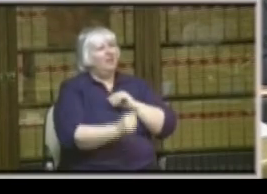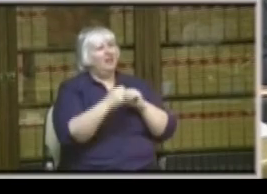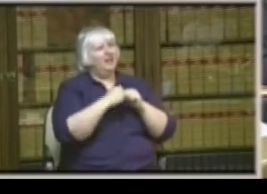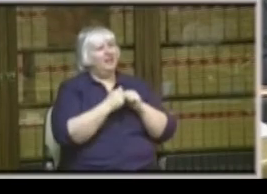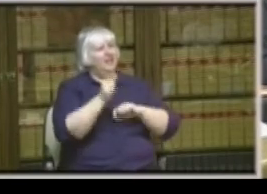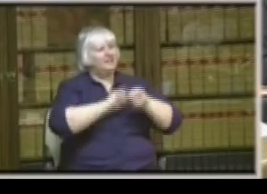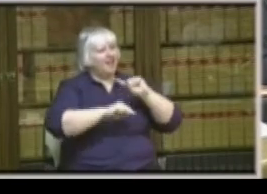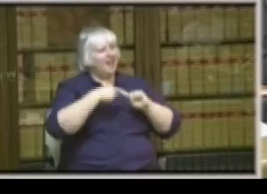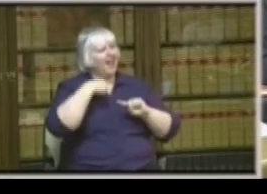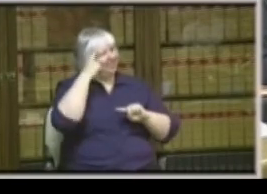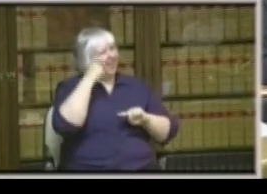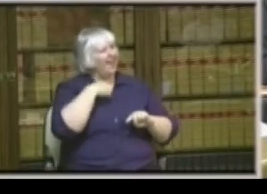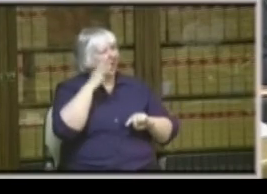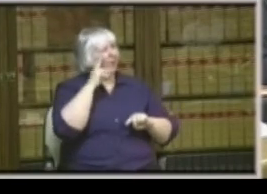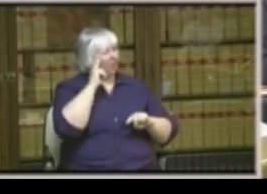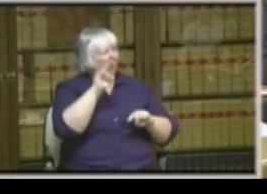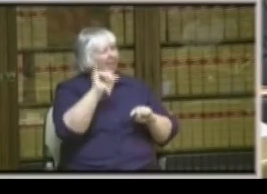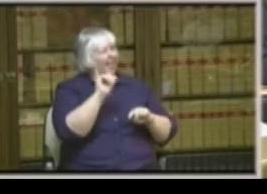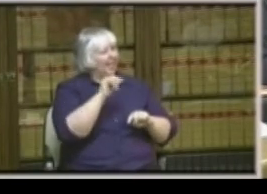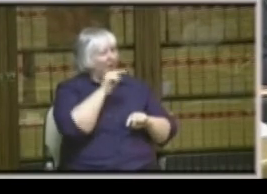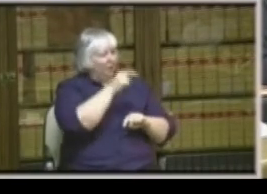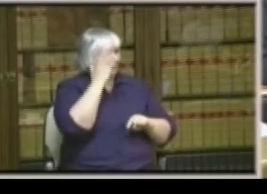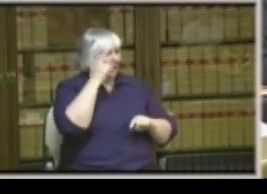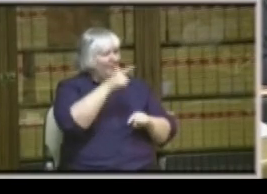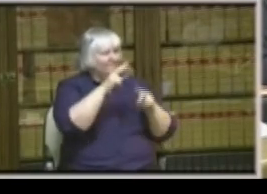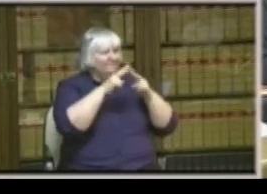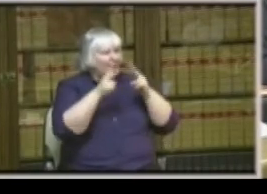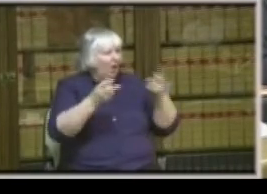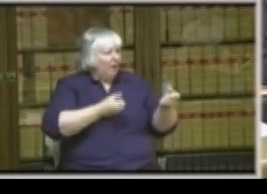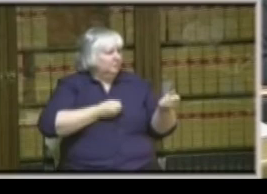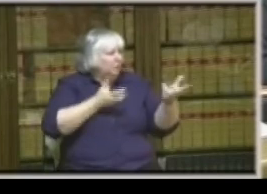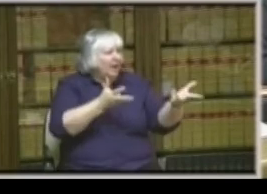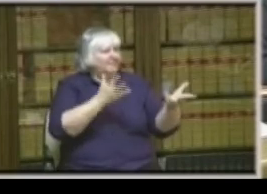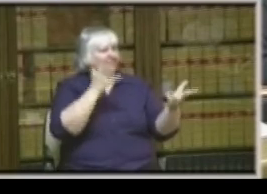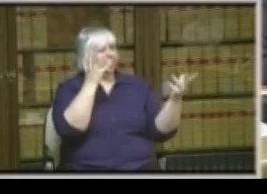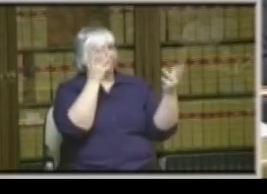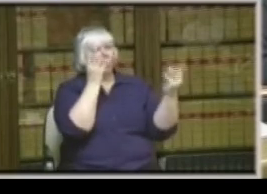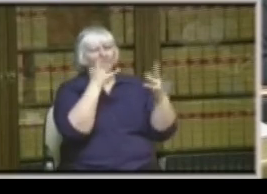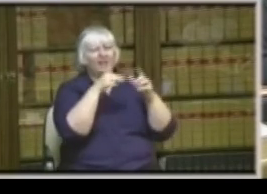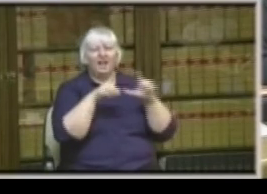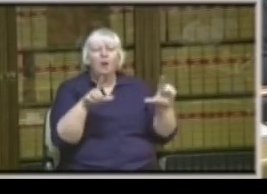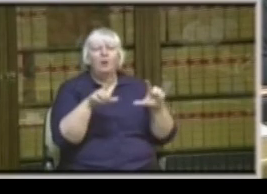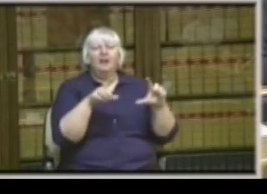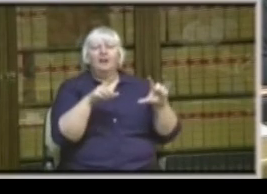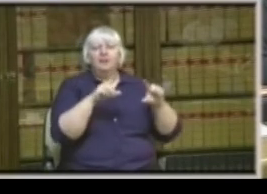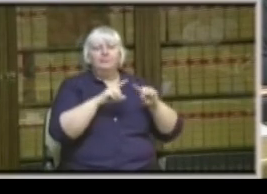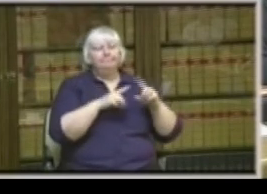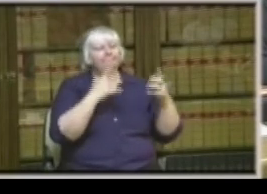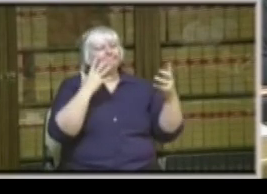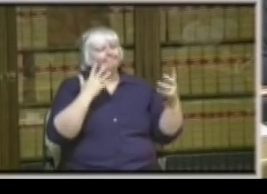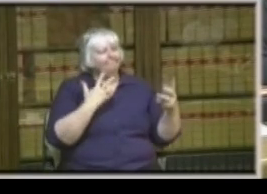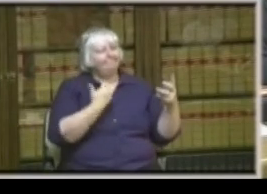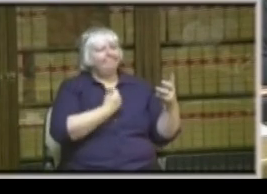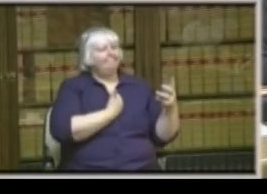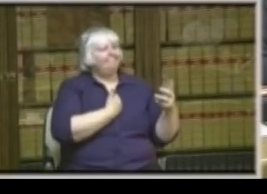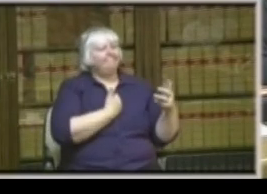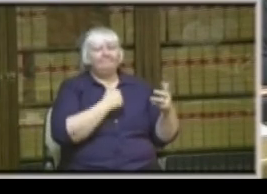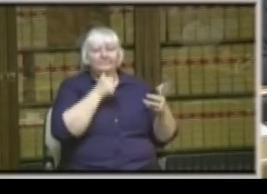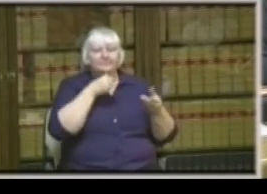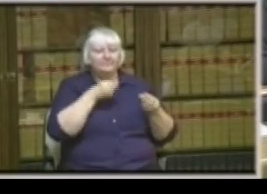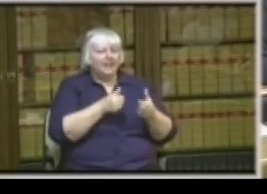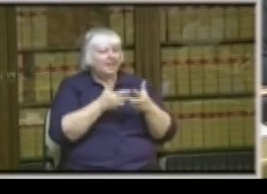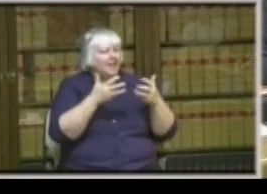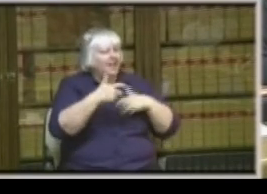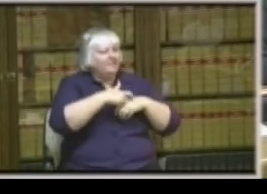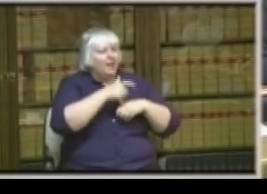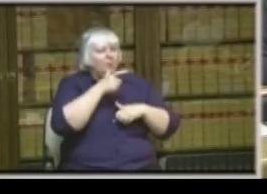would look a lot like you speaking, because you're so incredibly expressive. It's really a beautiful language, and I unfortunately have not spent a lot of time